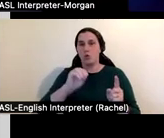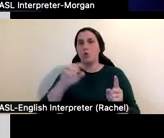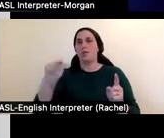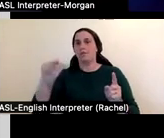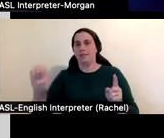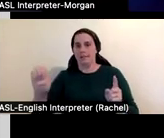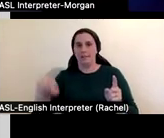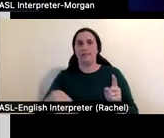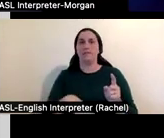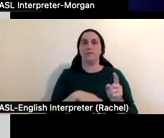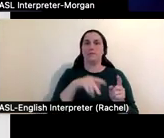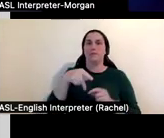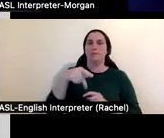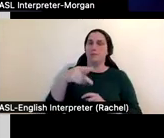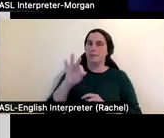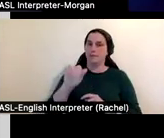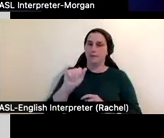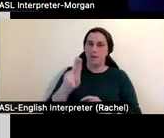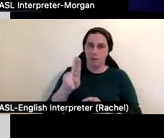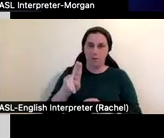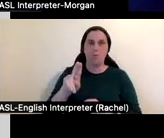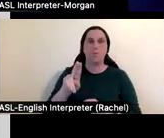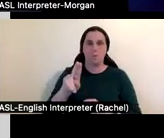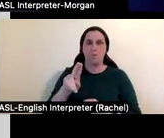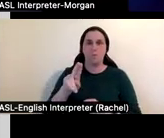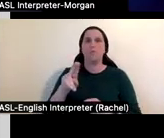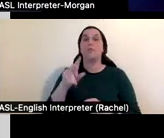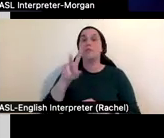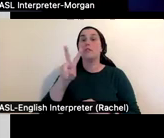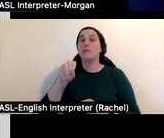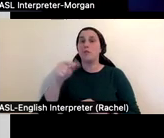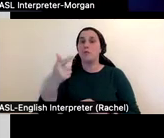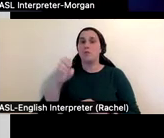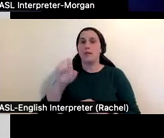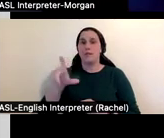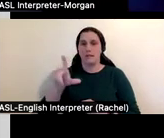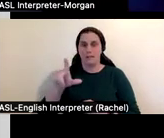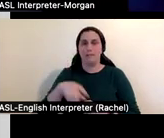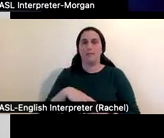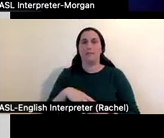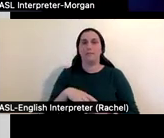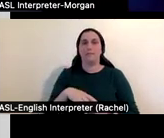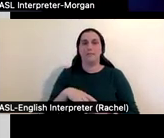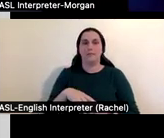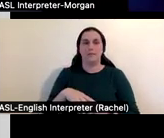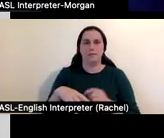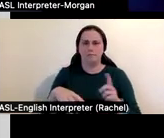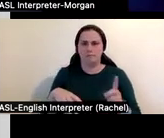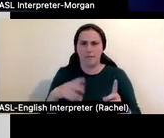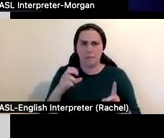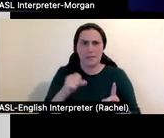Fowl. Let's go here. Vogel. Vogel. Vase. Vase.